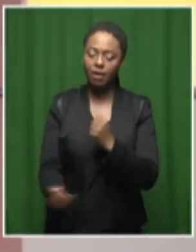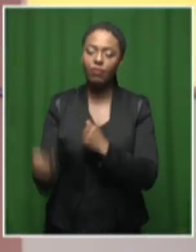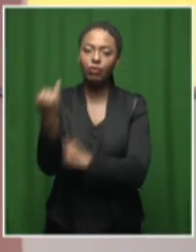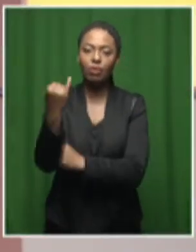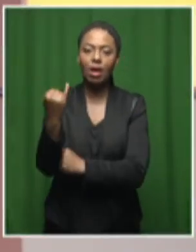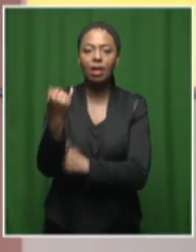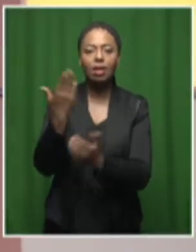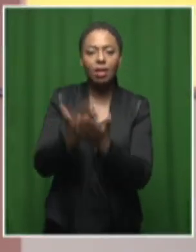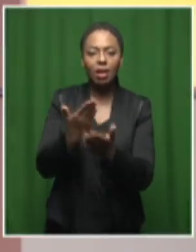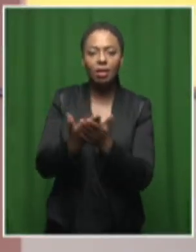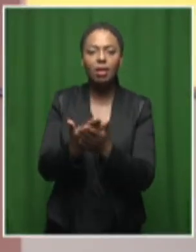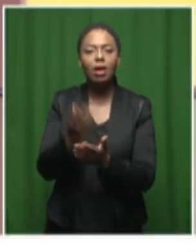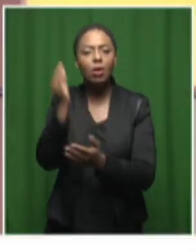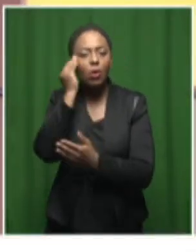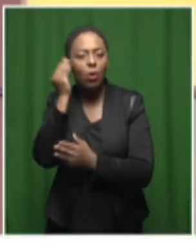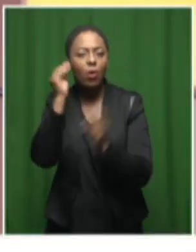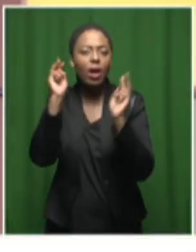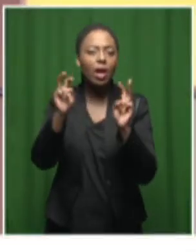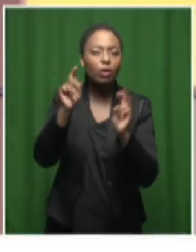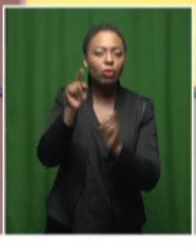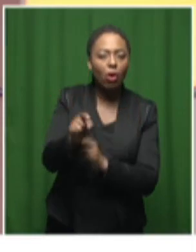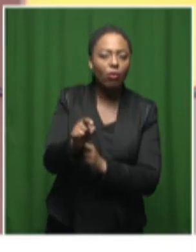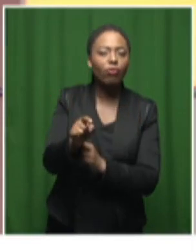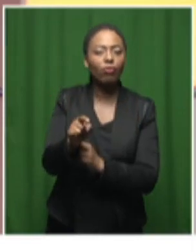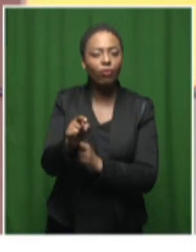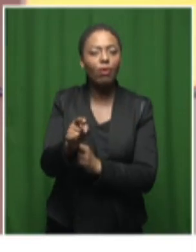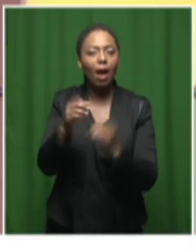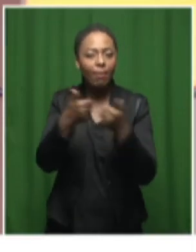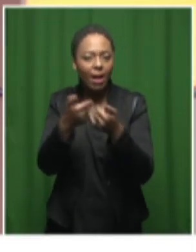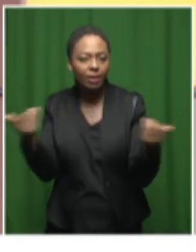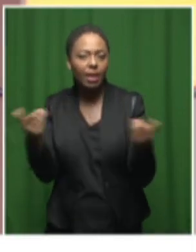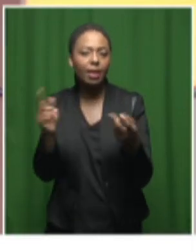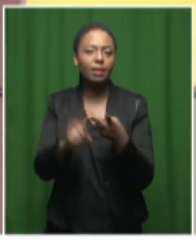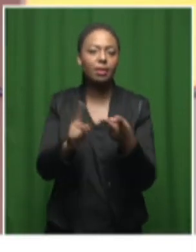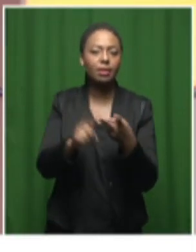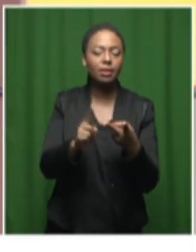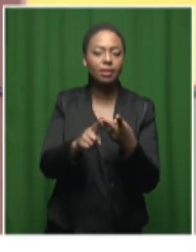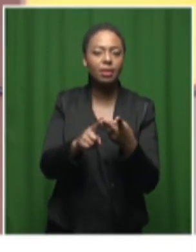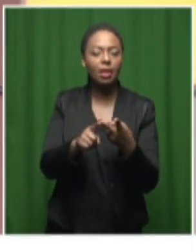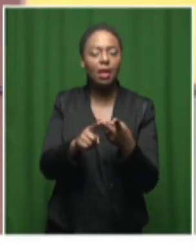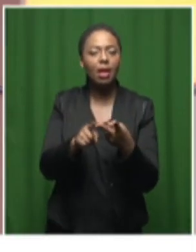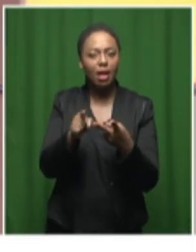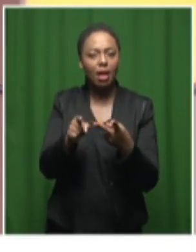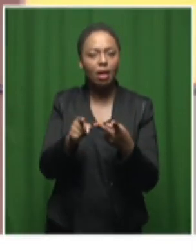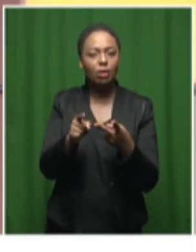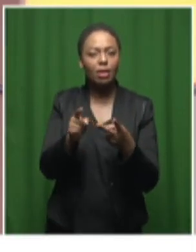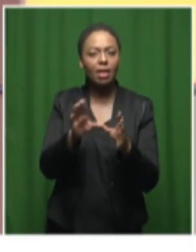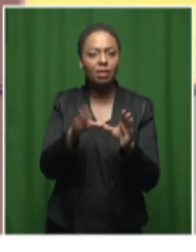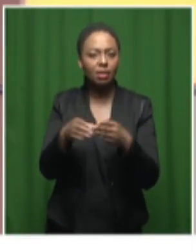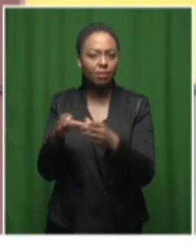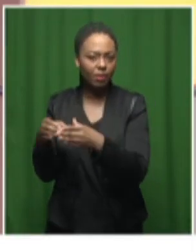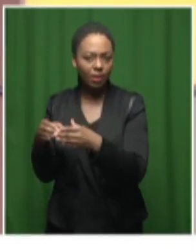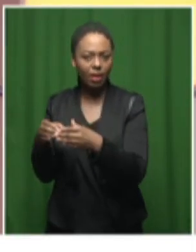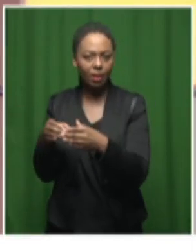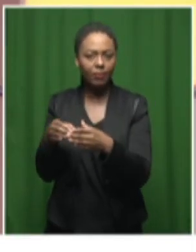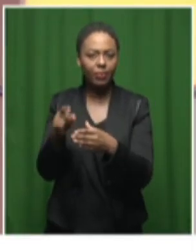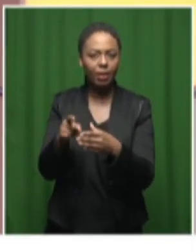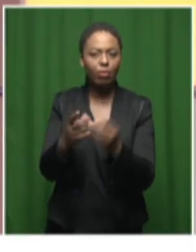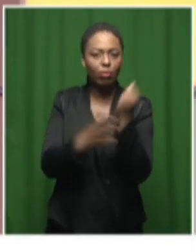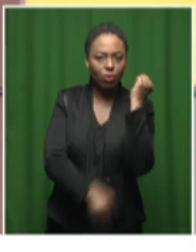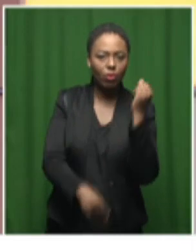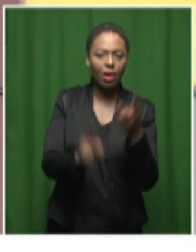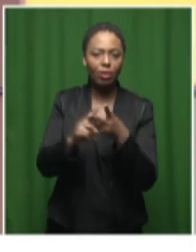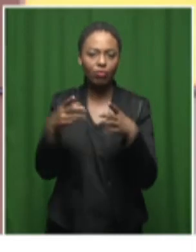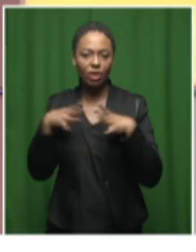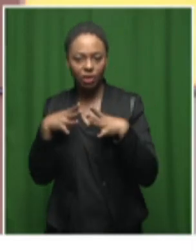on issues of apartheid as well as, classism, because it's two students debating each other from two different